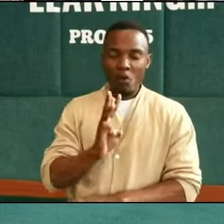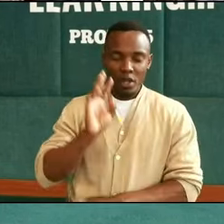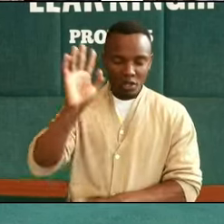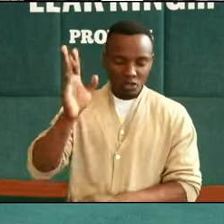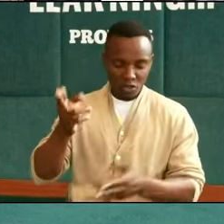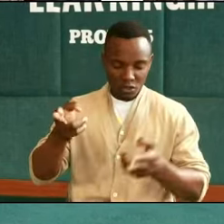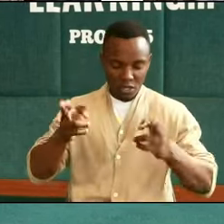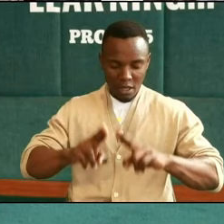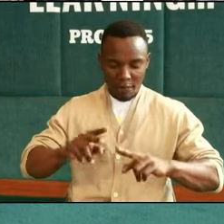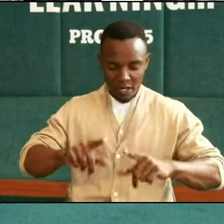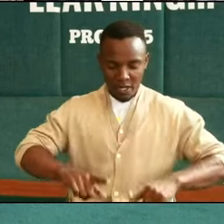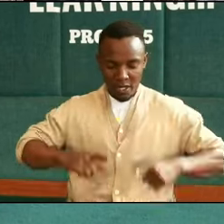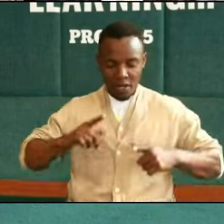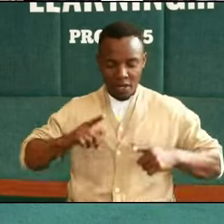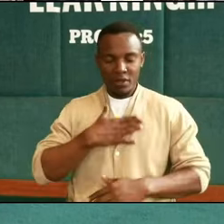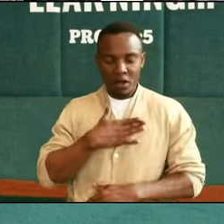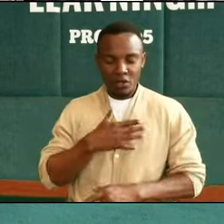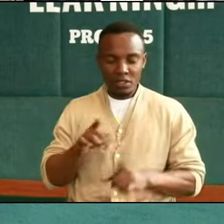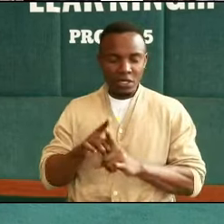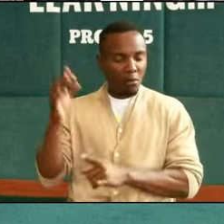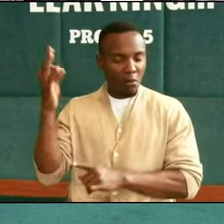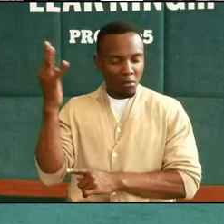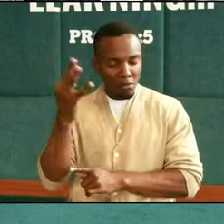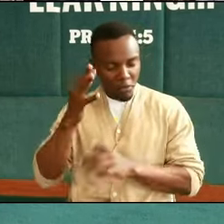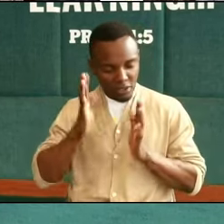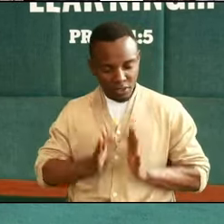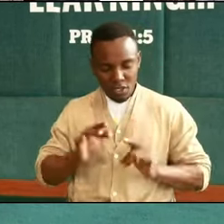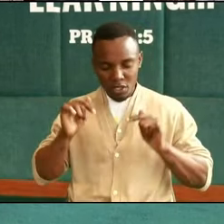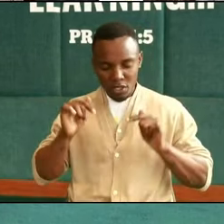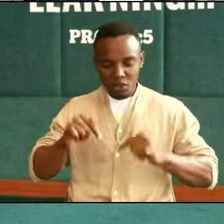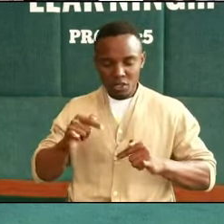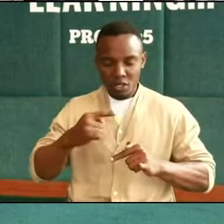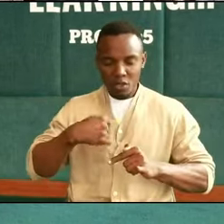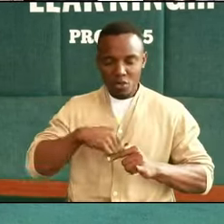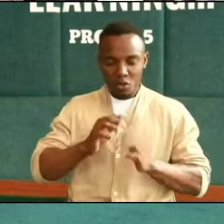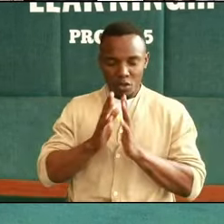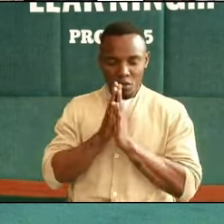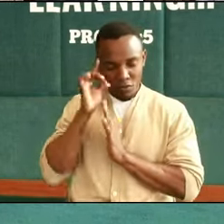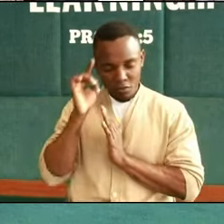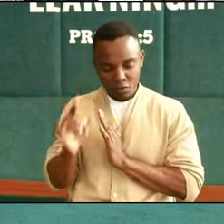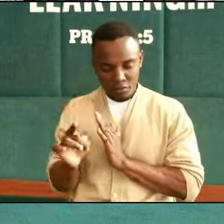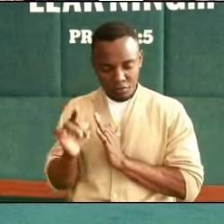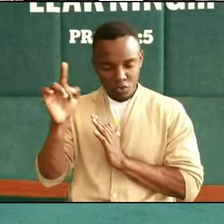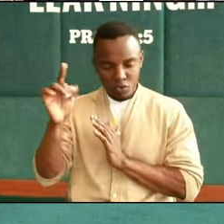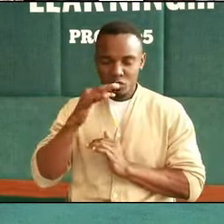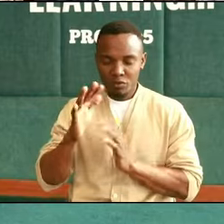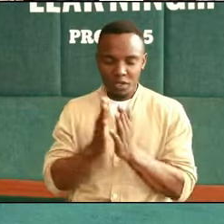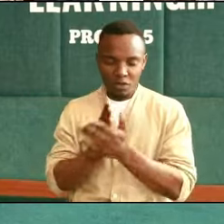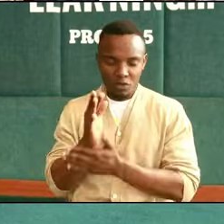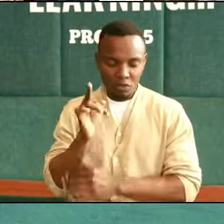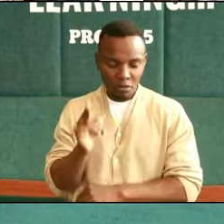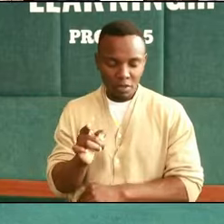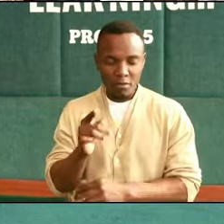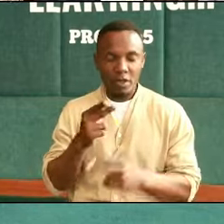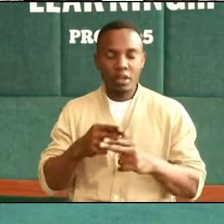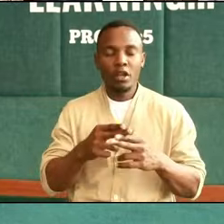the speaker for today into your hands, O Lord. May you speak through the speaker, in Jesus' name I pray.